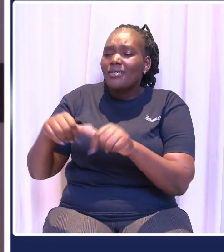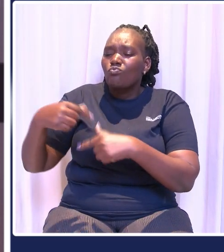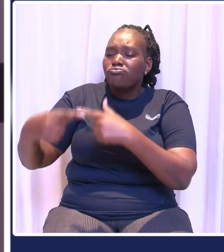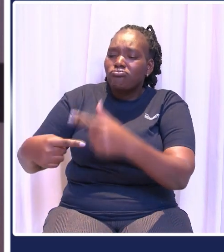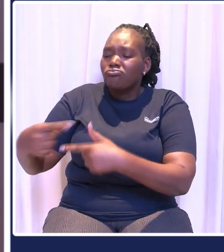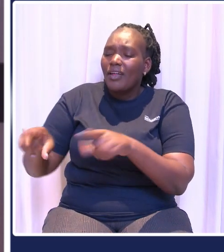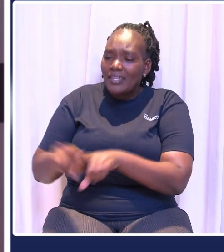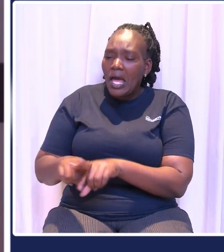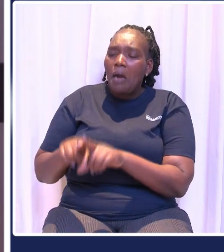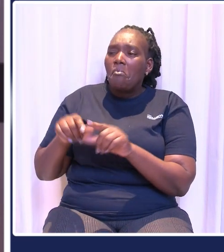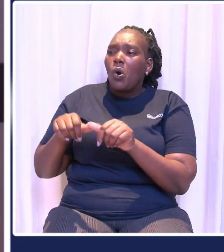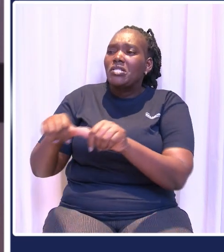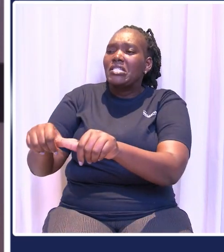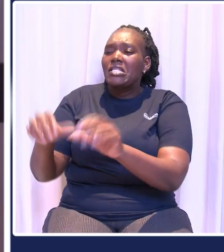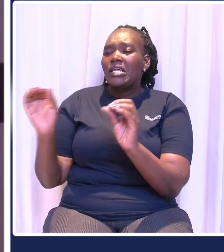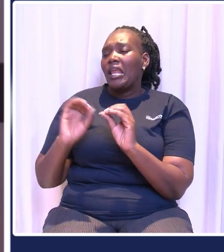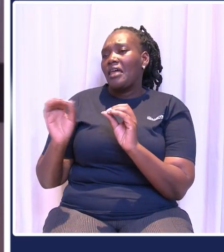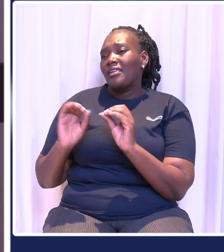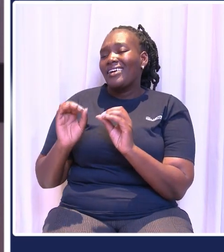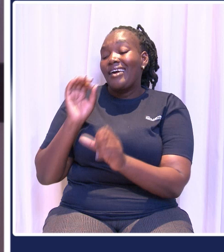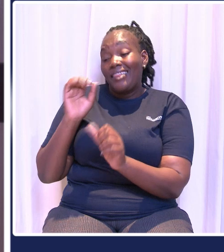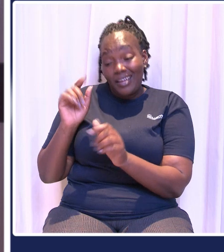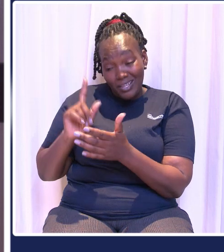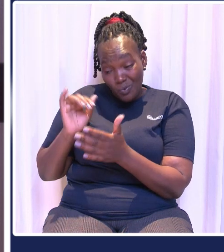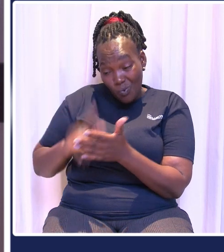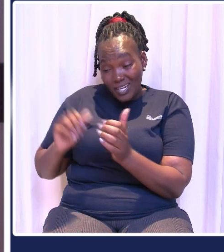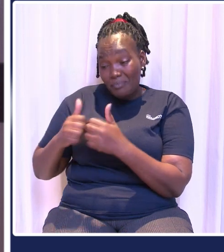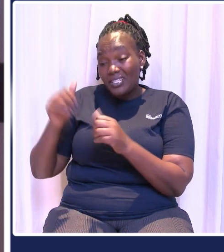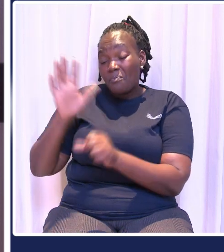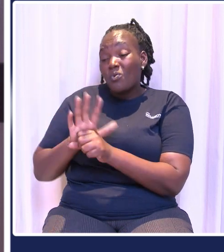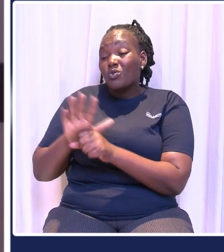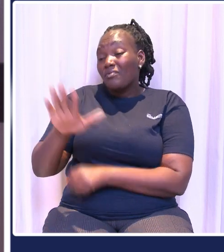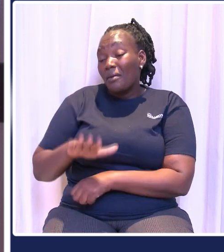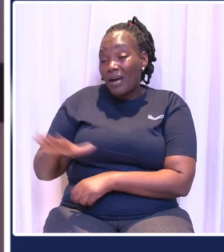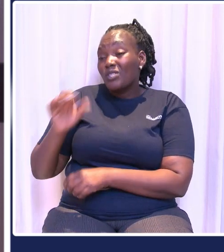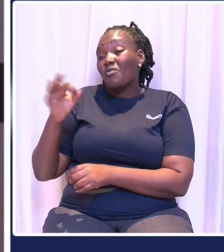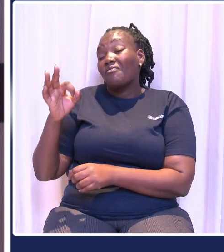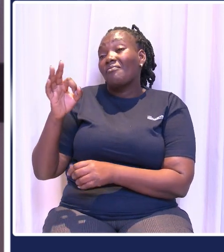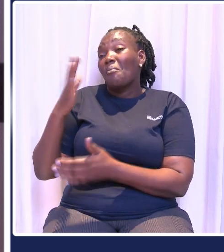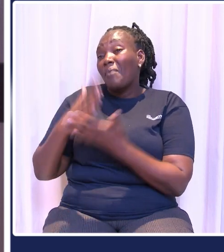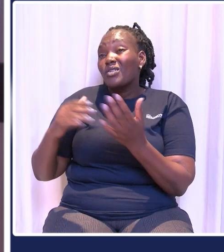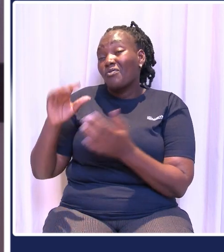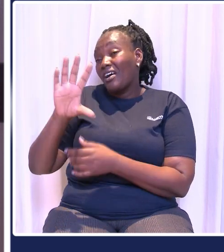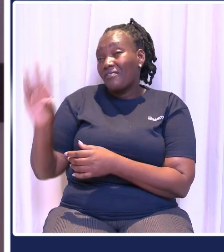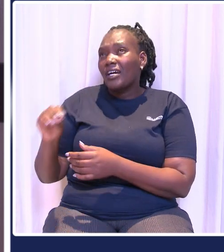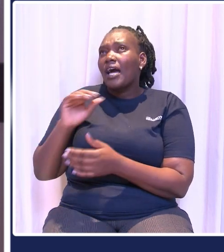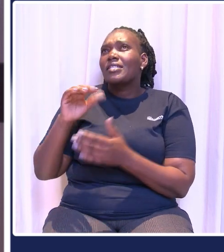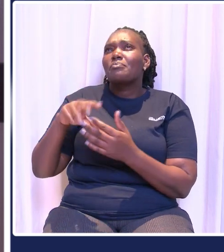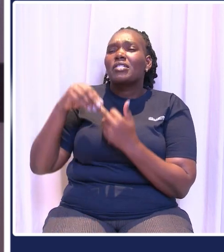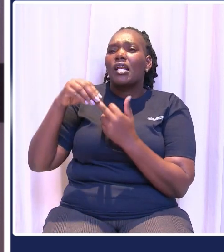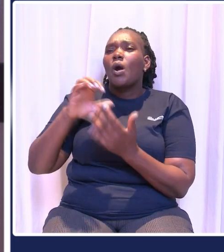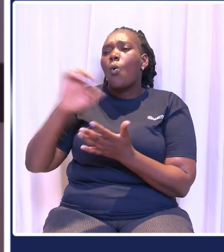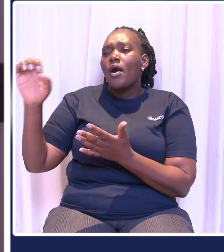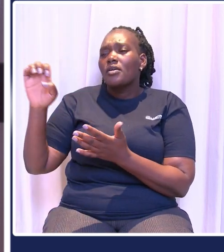they grapple with in many, many parts of Africa, especially West and Central Africa,